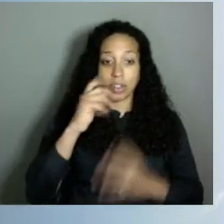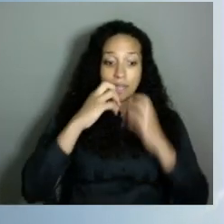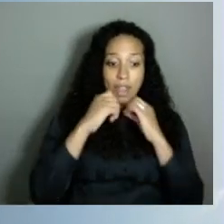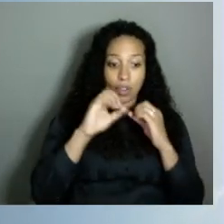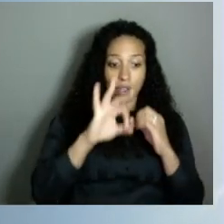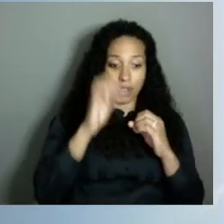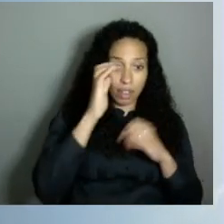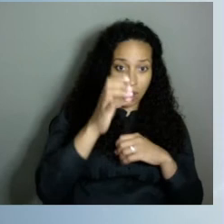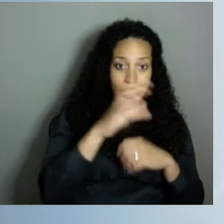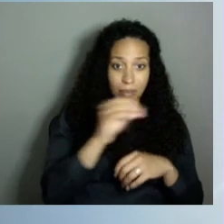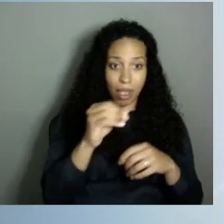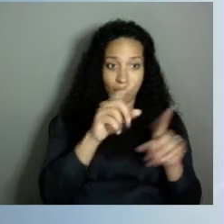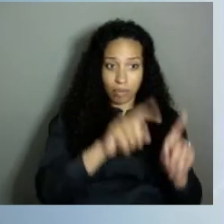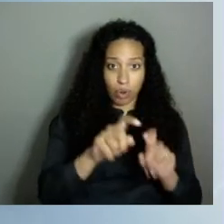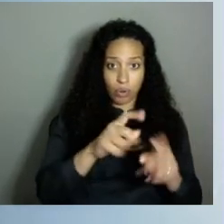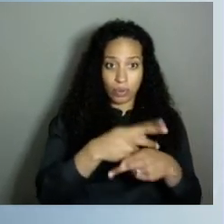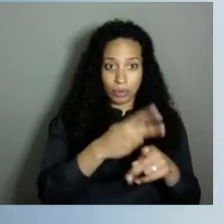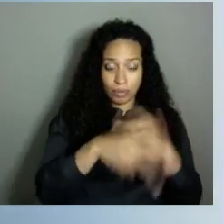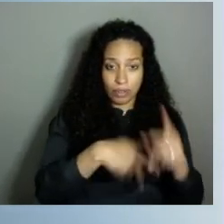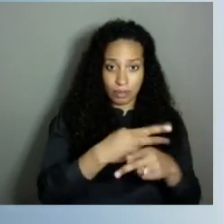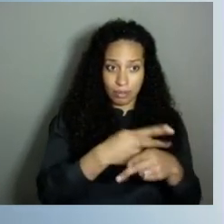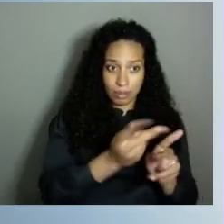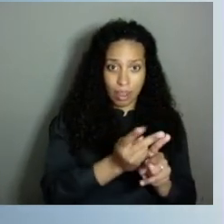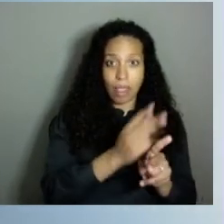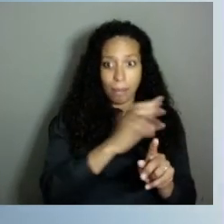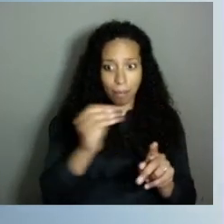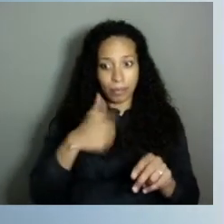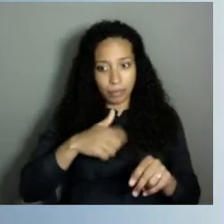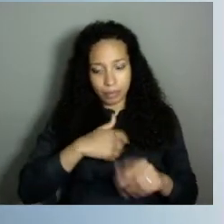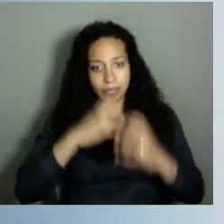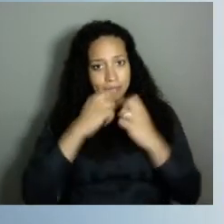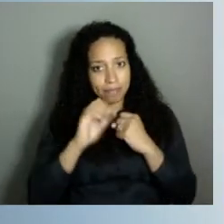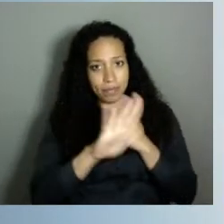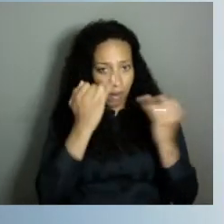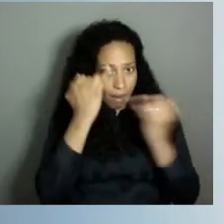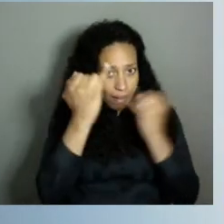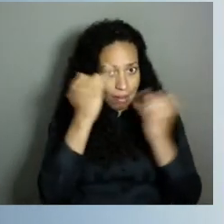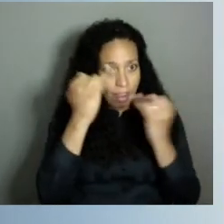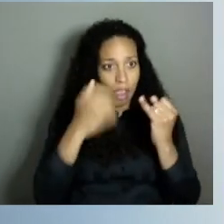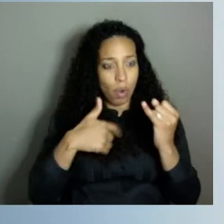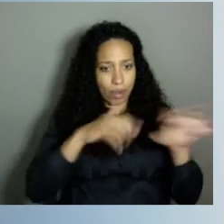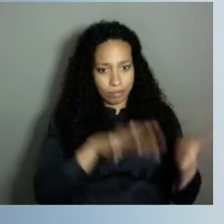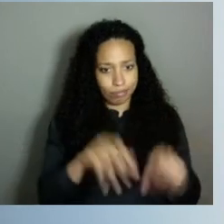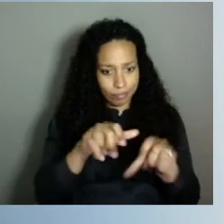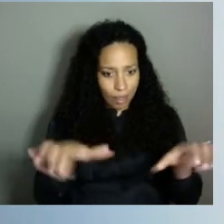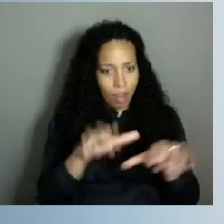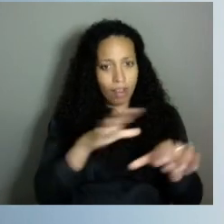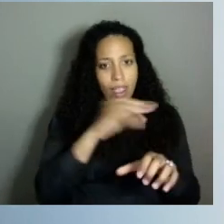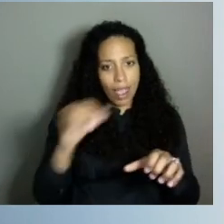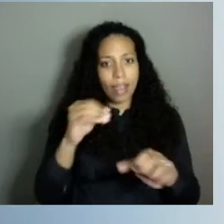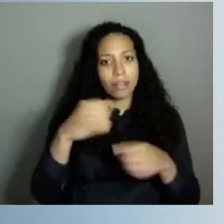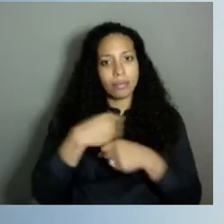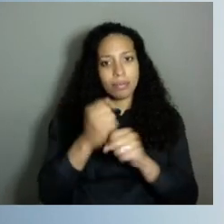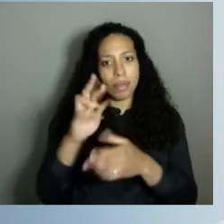fact that the team's input was valued, acted upon, and translated into meaningful findings and results for our client. And